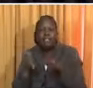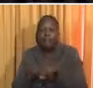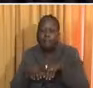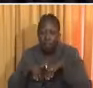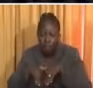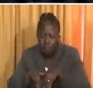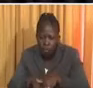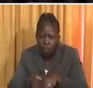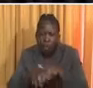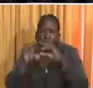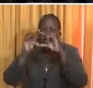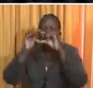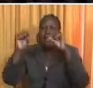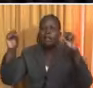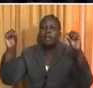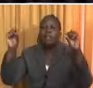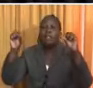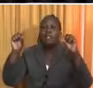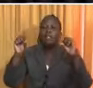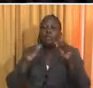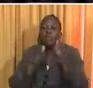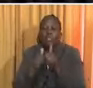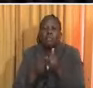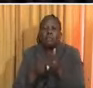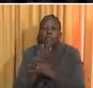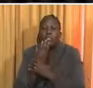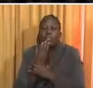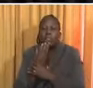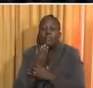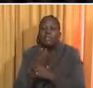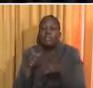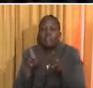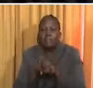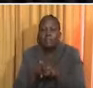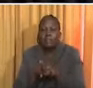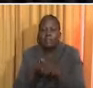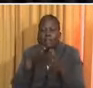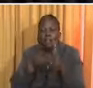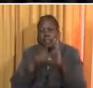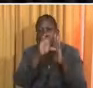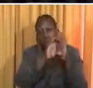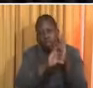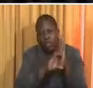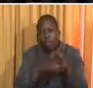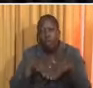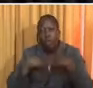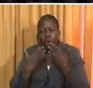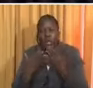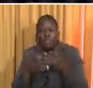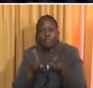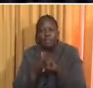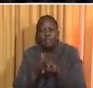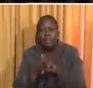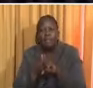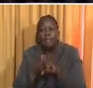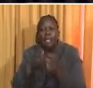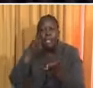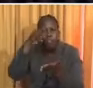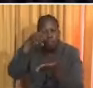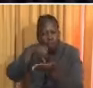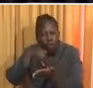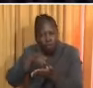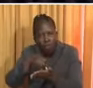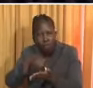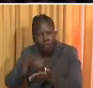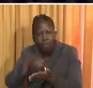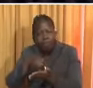guidelines repeatedly emphasized by this court in various cases, Judges and Magistrates Vetting Board and the